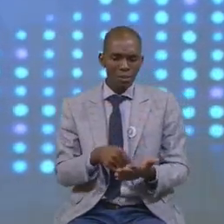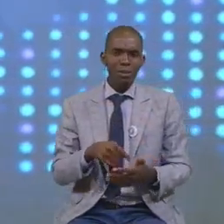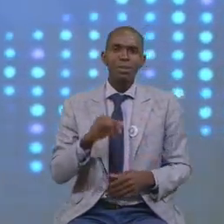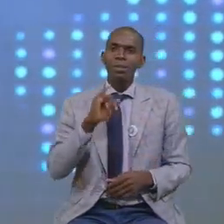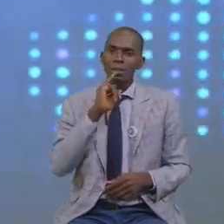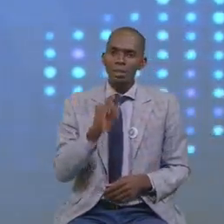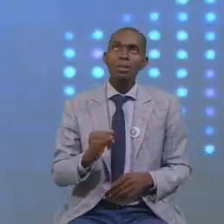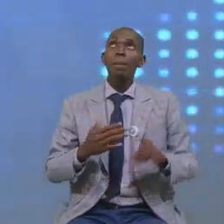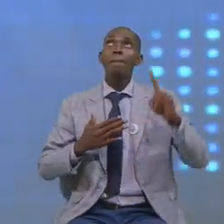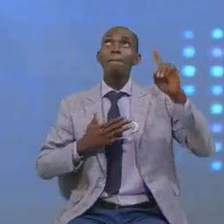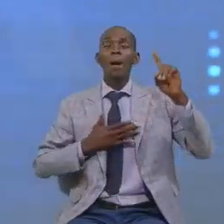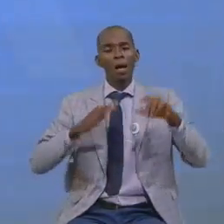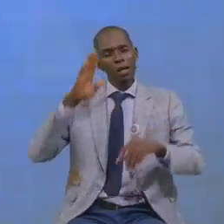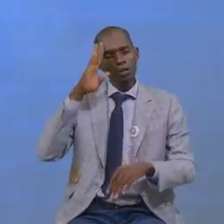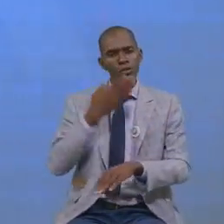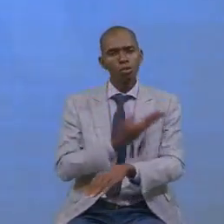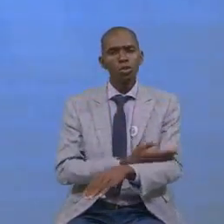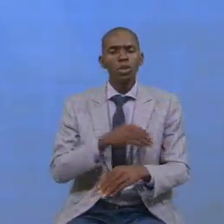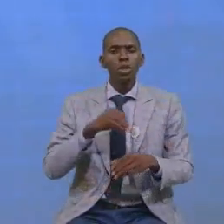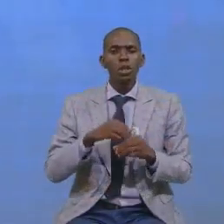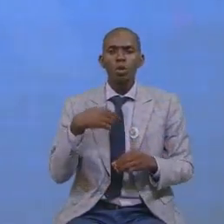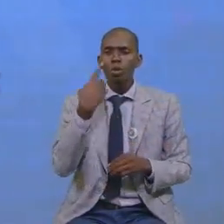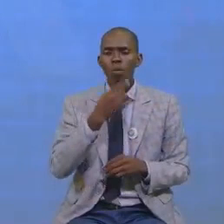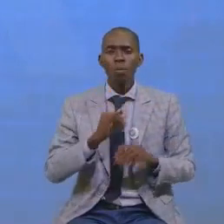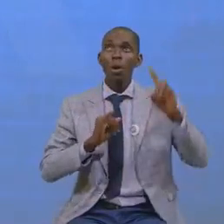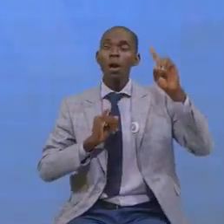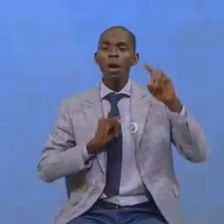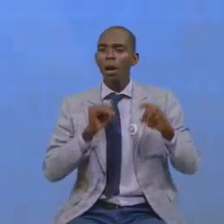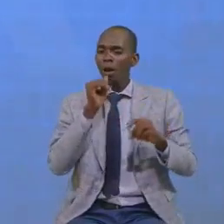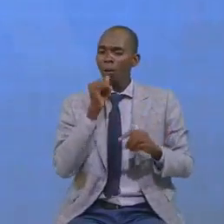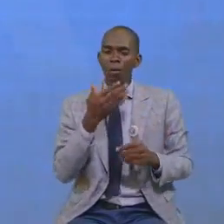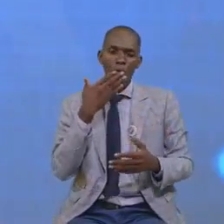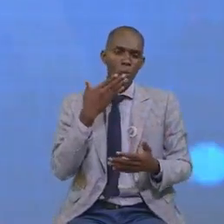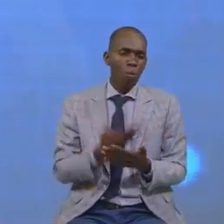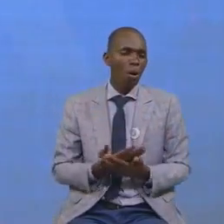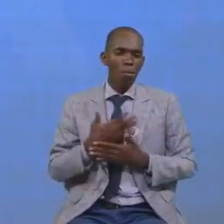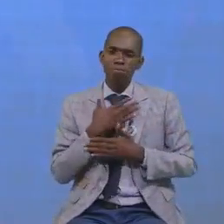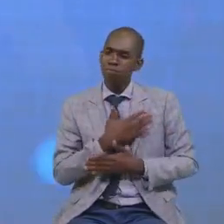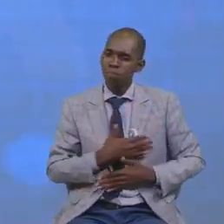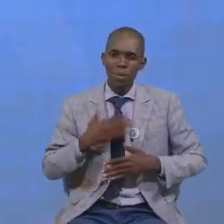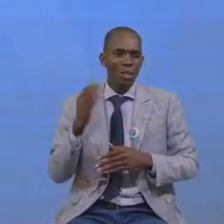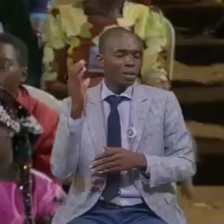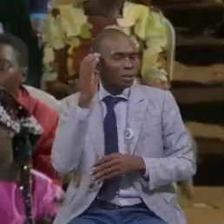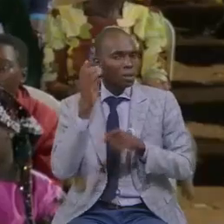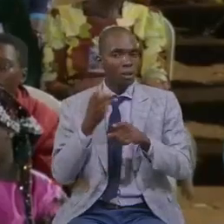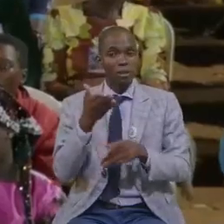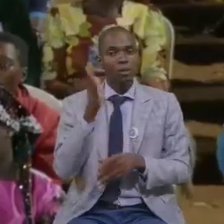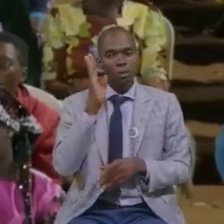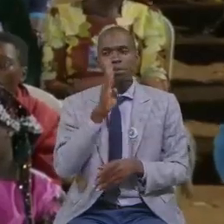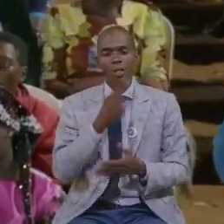son in whom I am well pleased. Listen to him. There'll be restoration in your life.